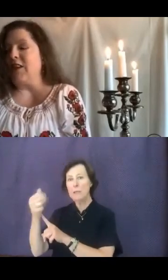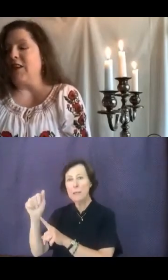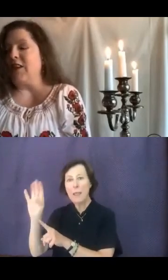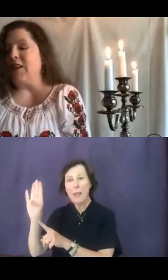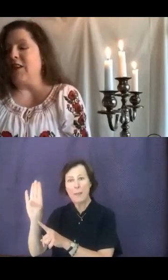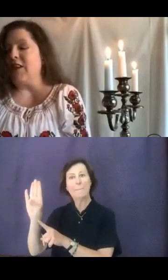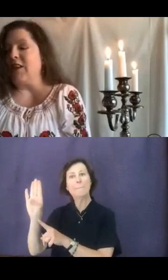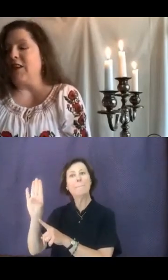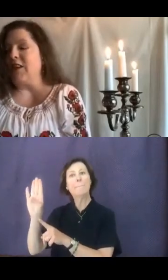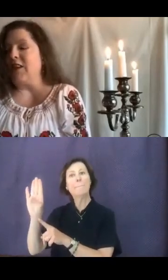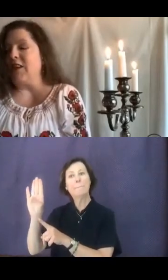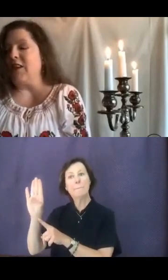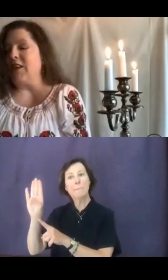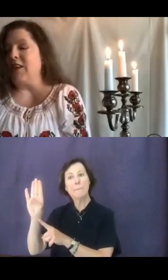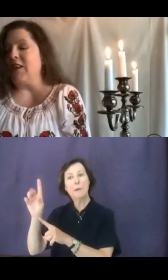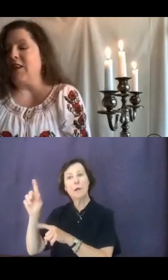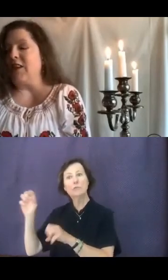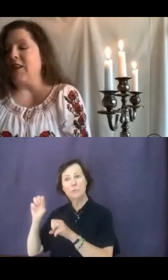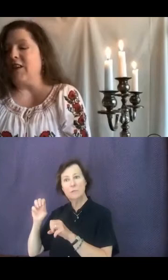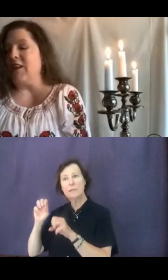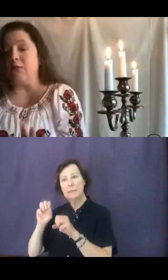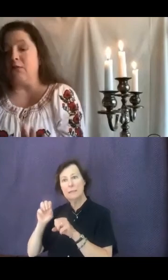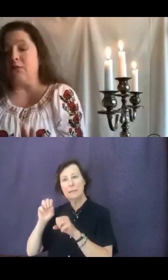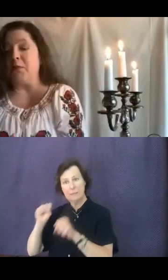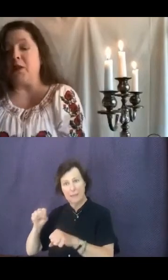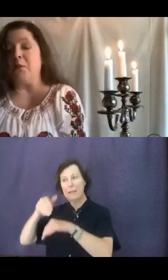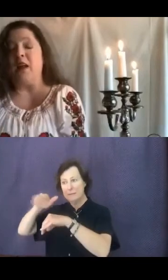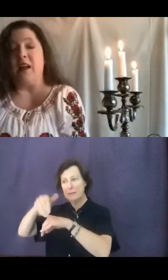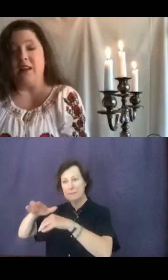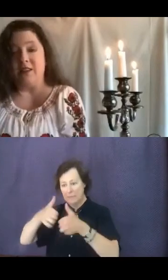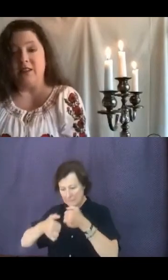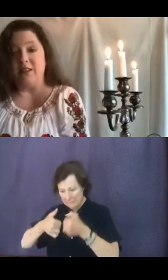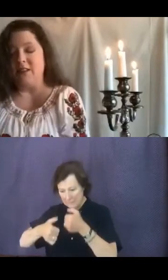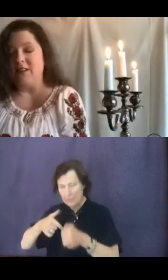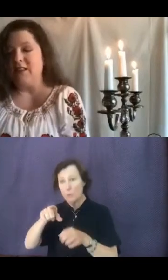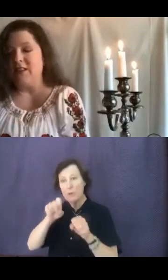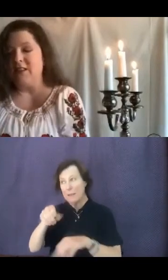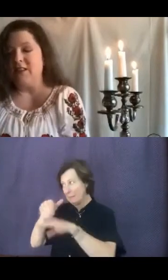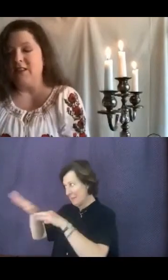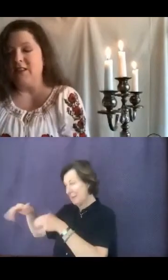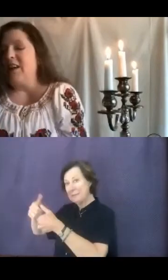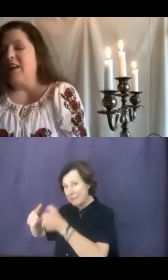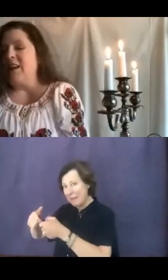She go ahead and send texts, but don't expect replies.